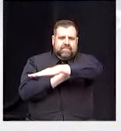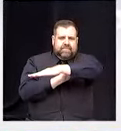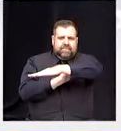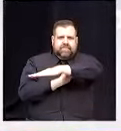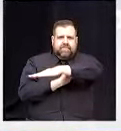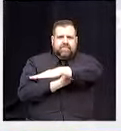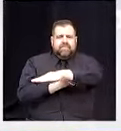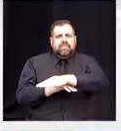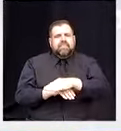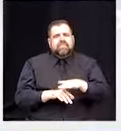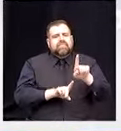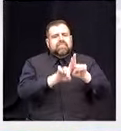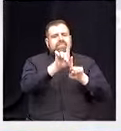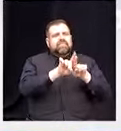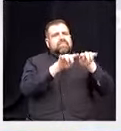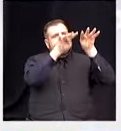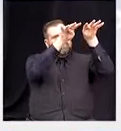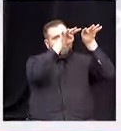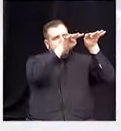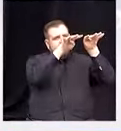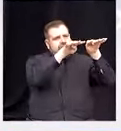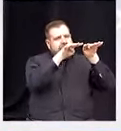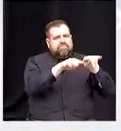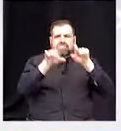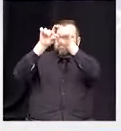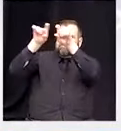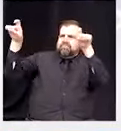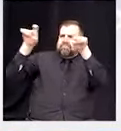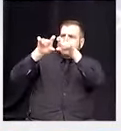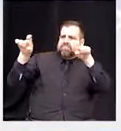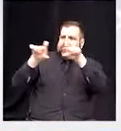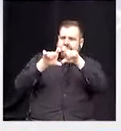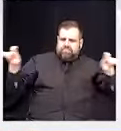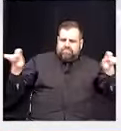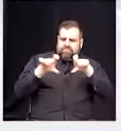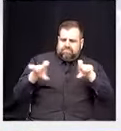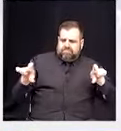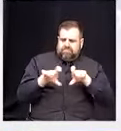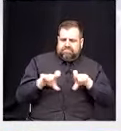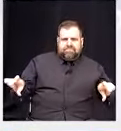gleaming? Whose broad stripes and